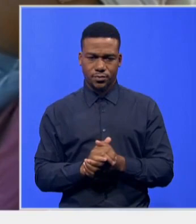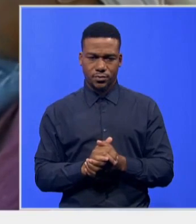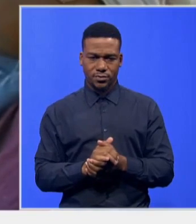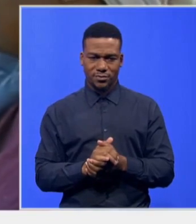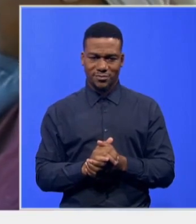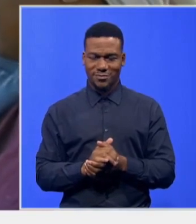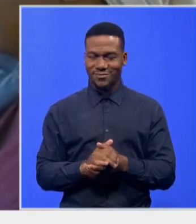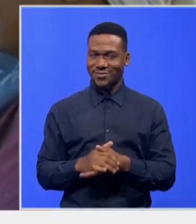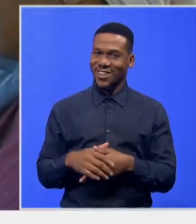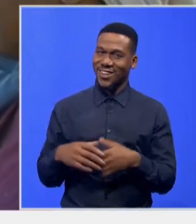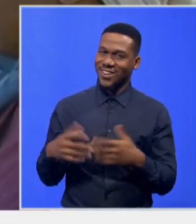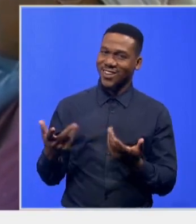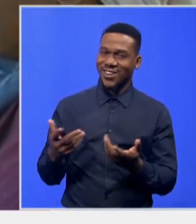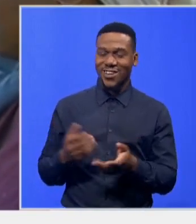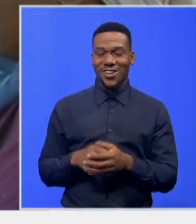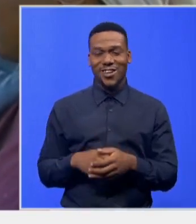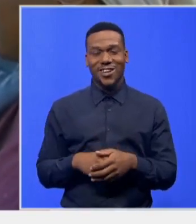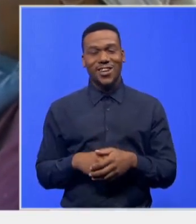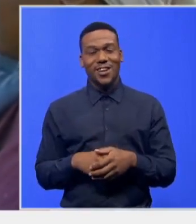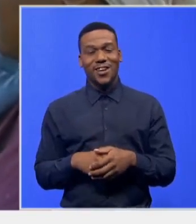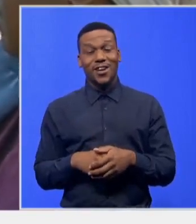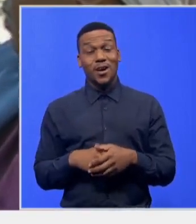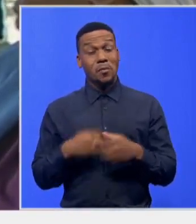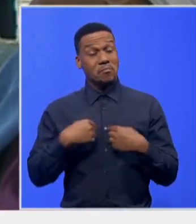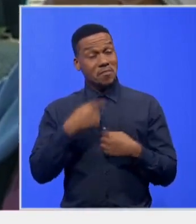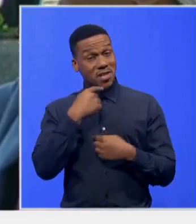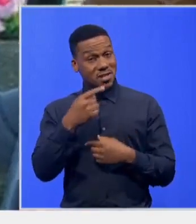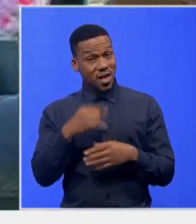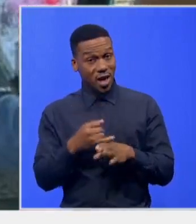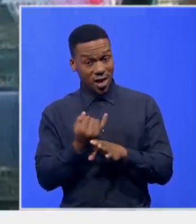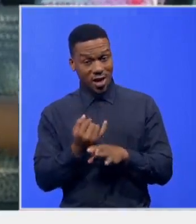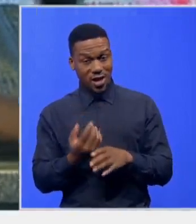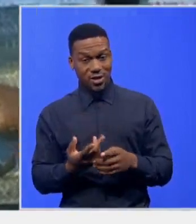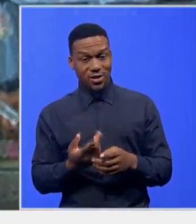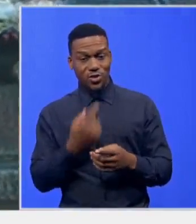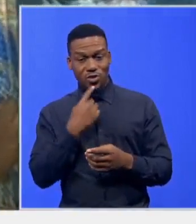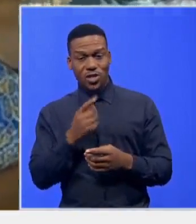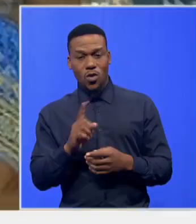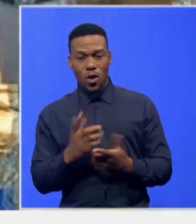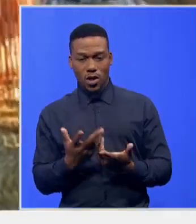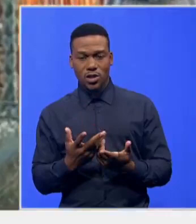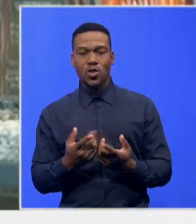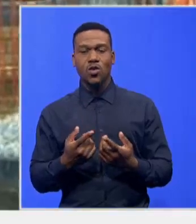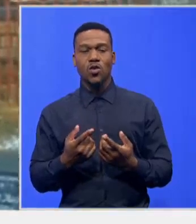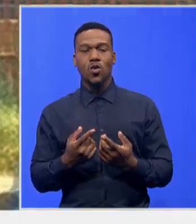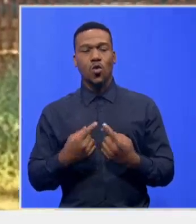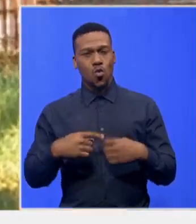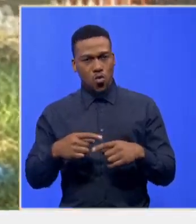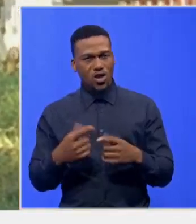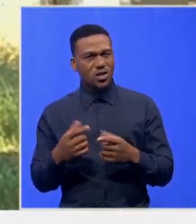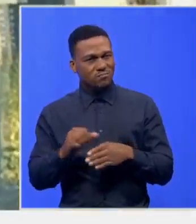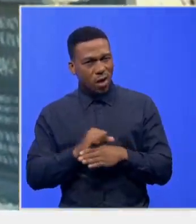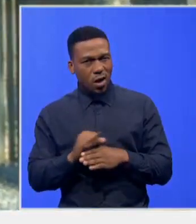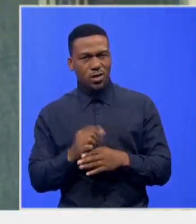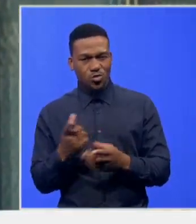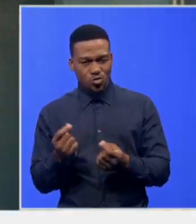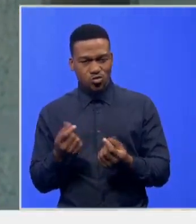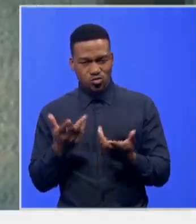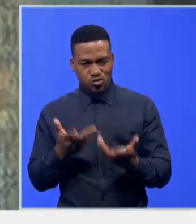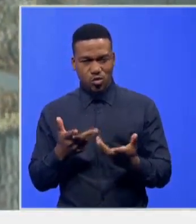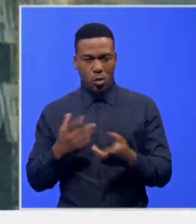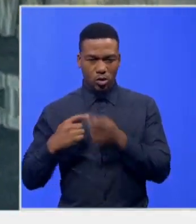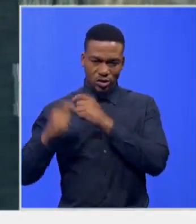Why are we here? As much as I've said earlier on before, that it's a practice that we do for our loved ones